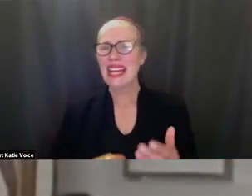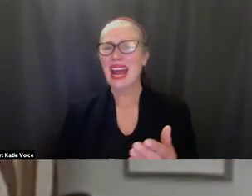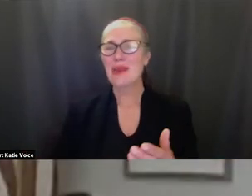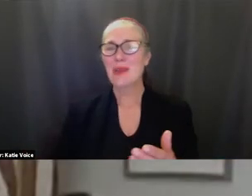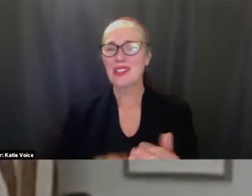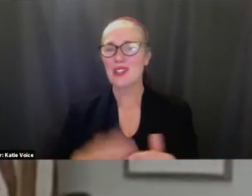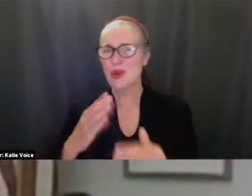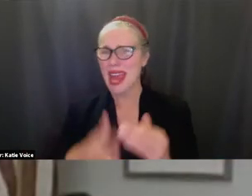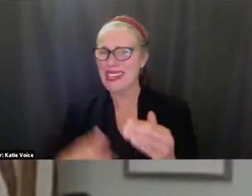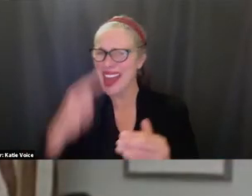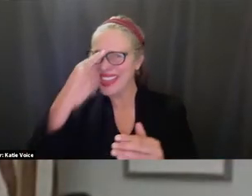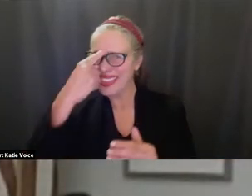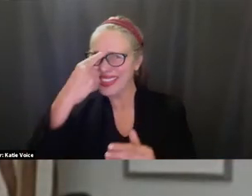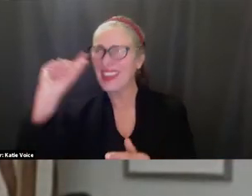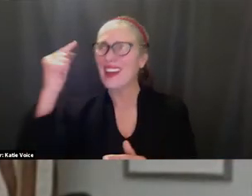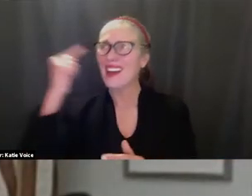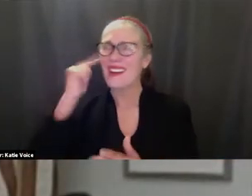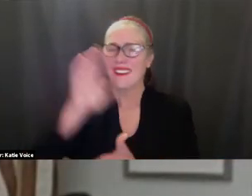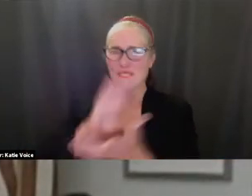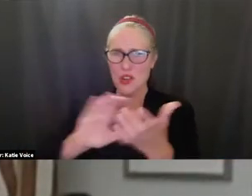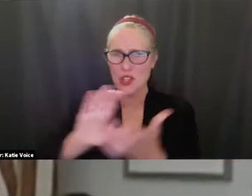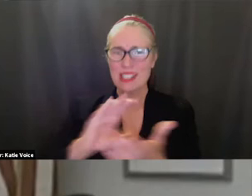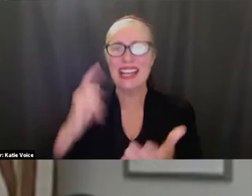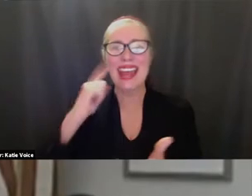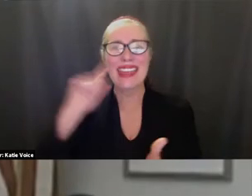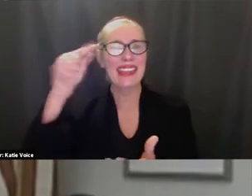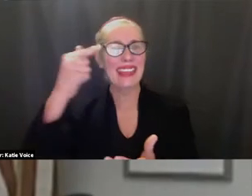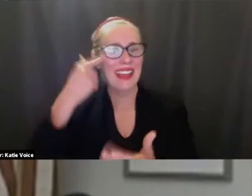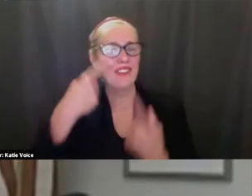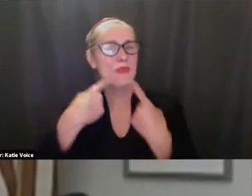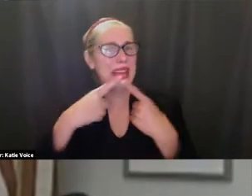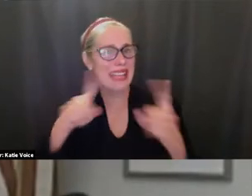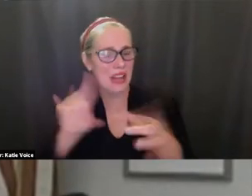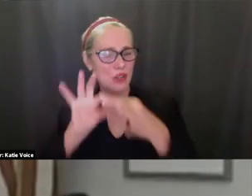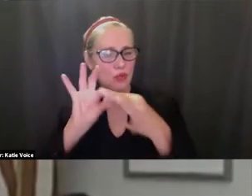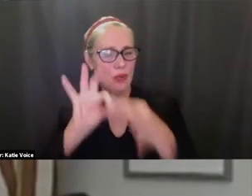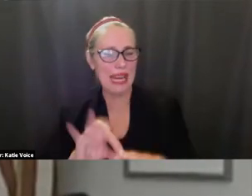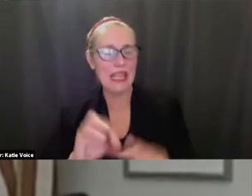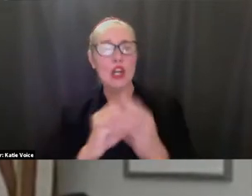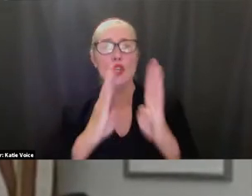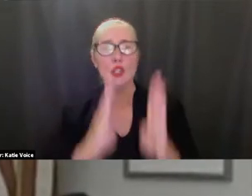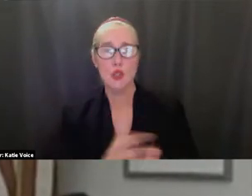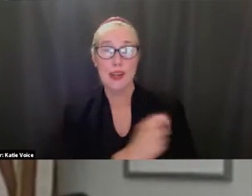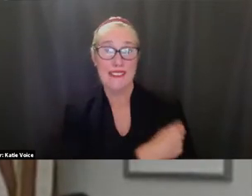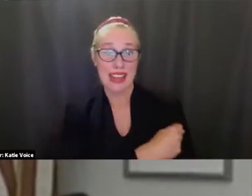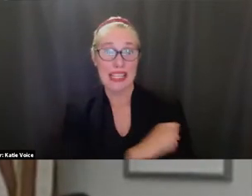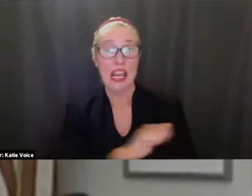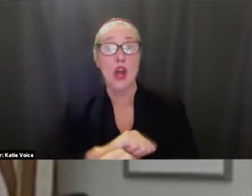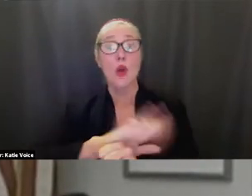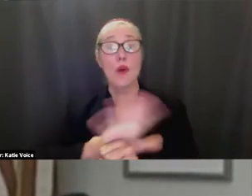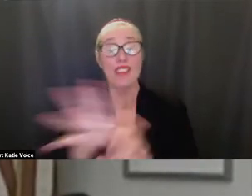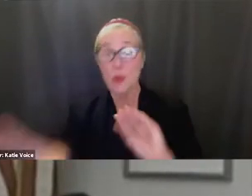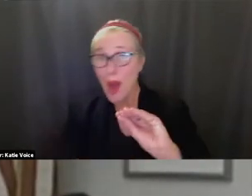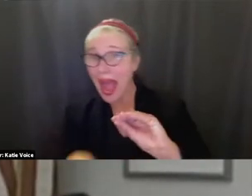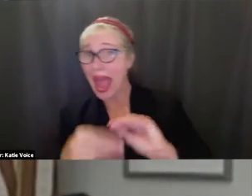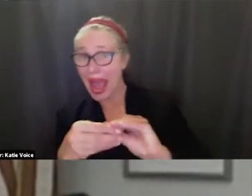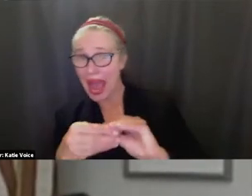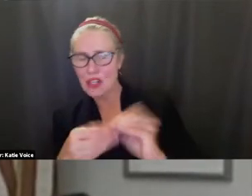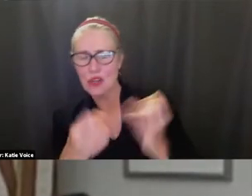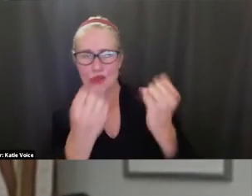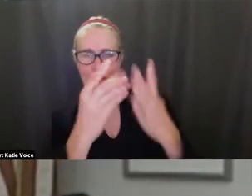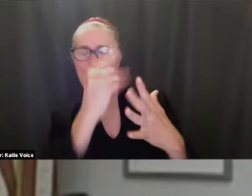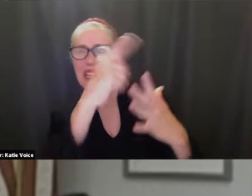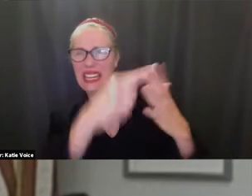believe the uh announcement about student vaccines that coven 19 would be added to the many